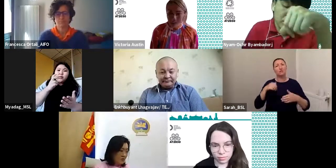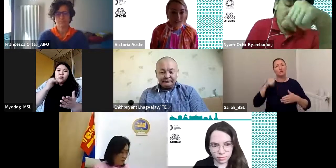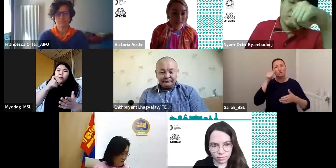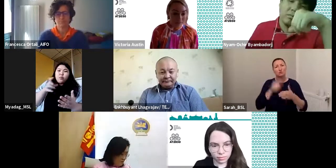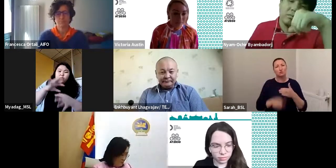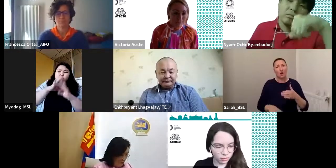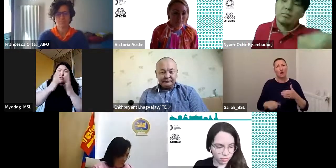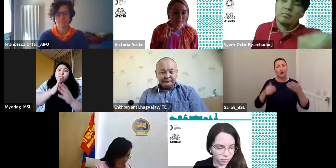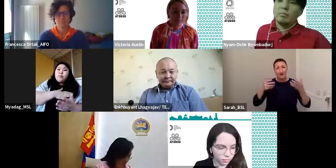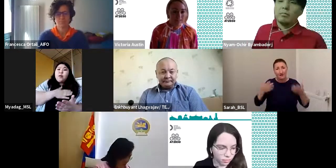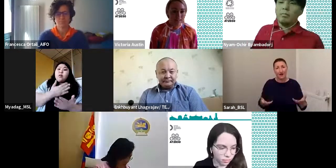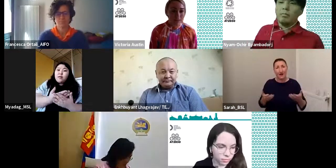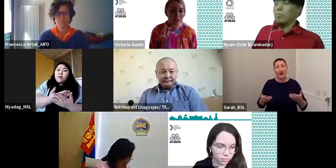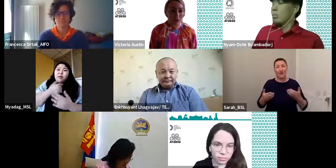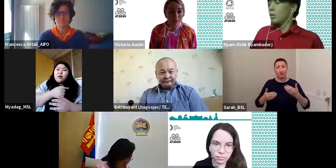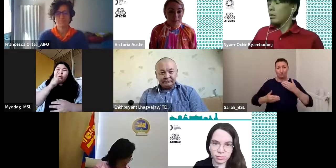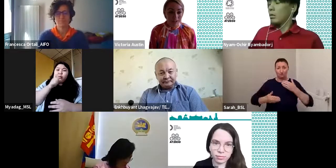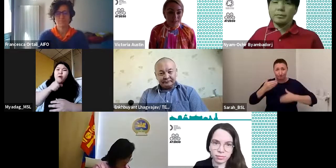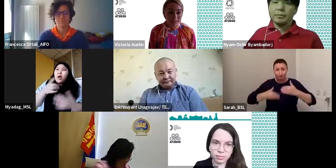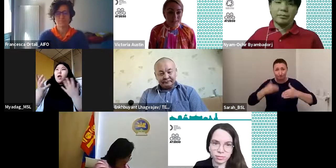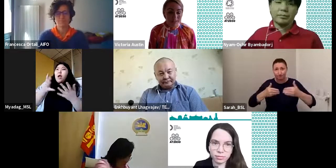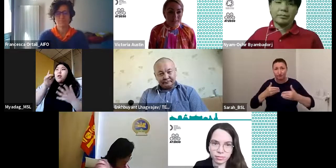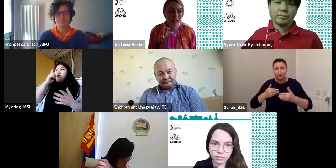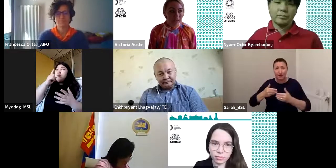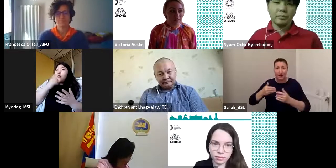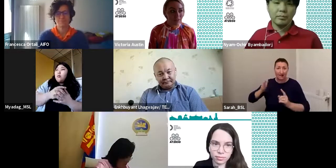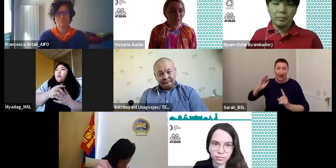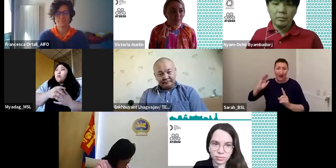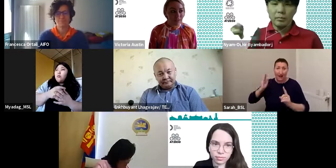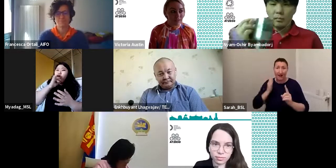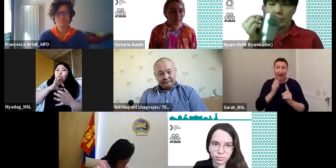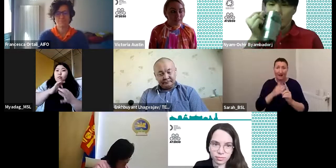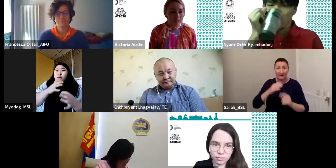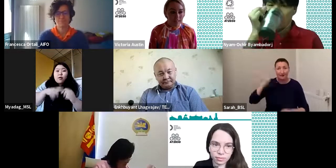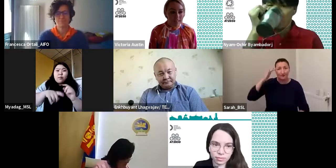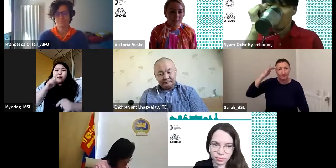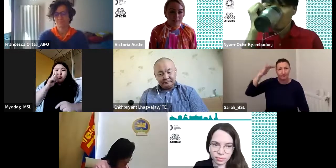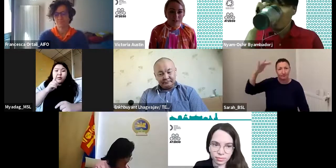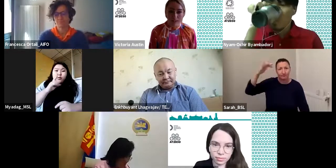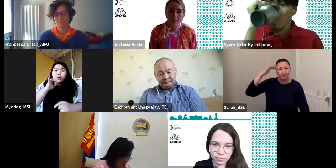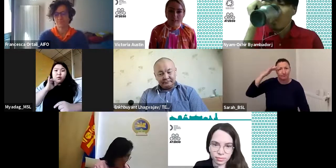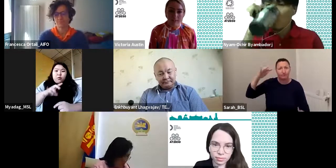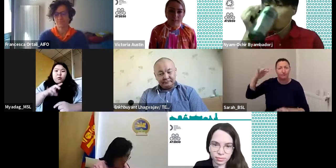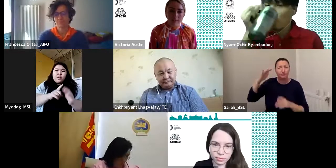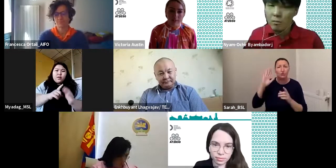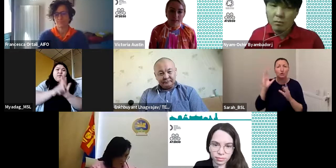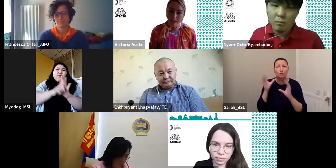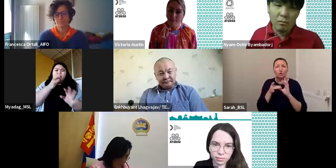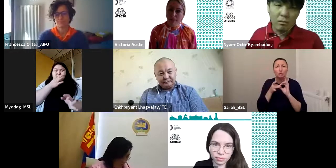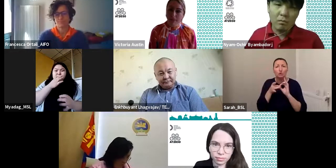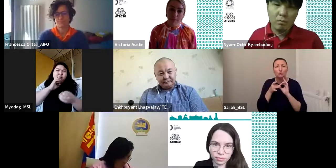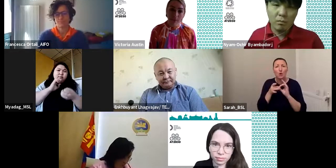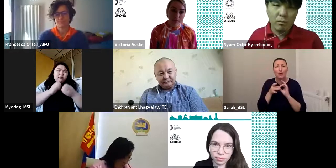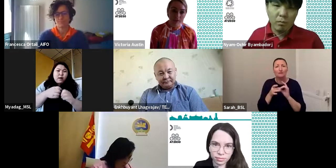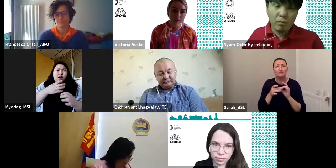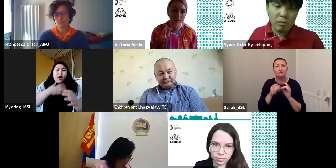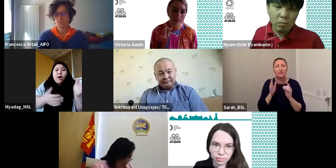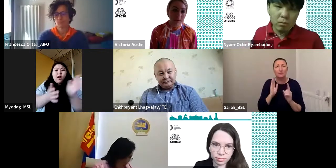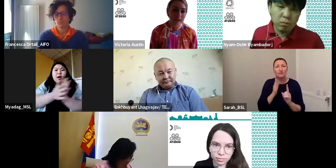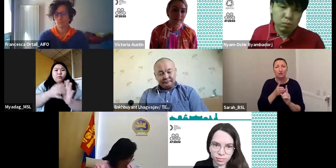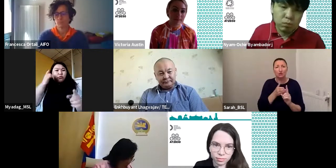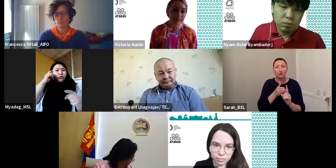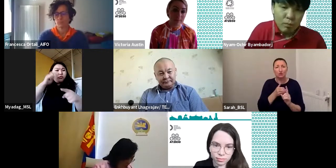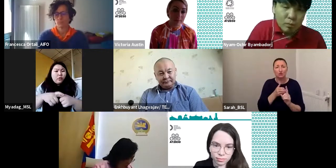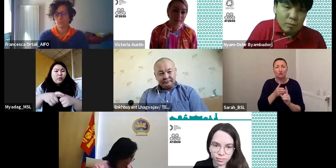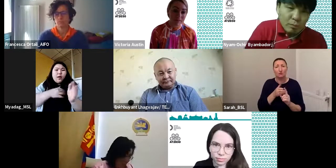let's start now, let's have a joint mission. And also that this is a really special case study with the investment and the partnership that's